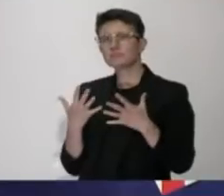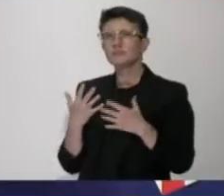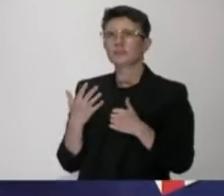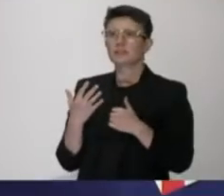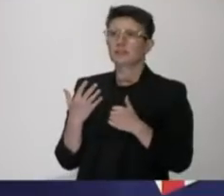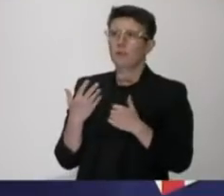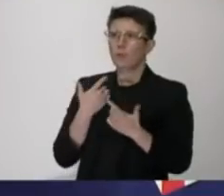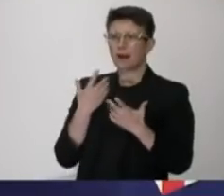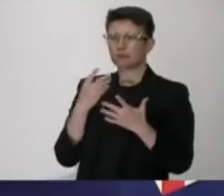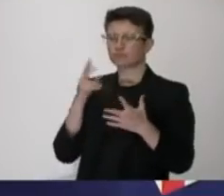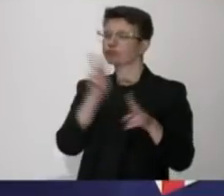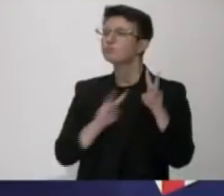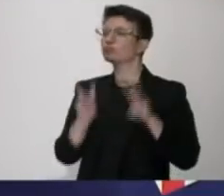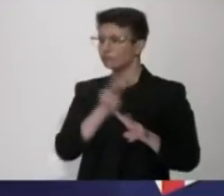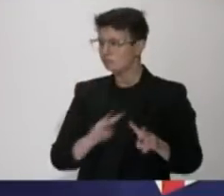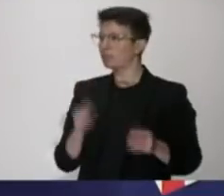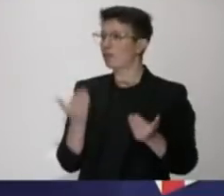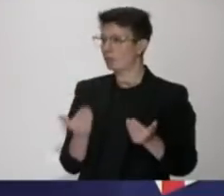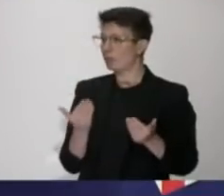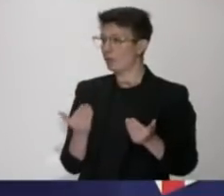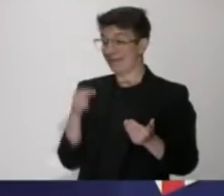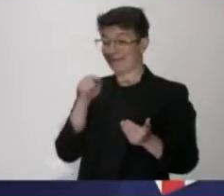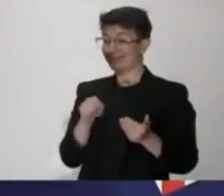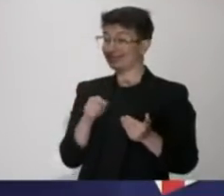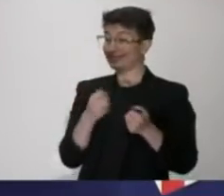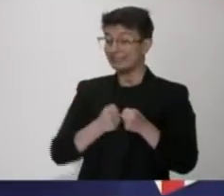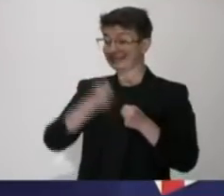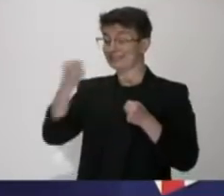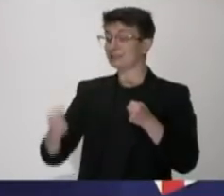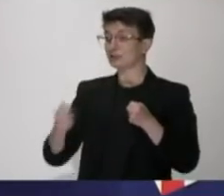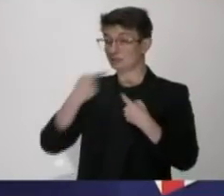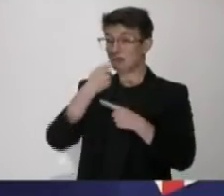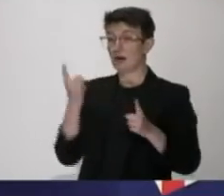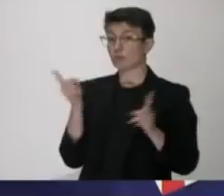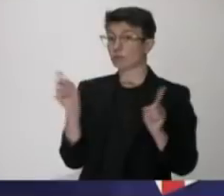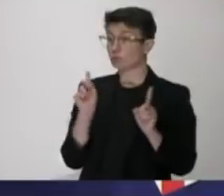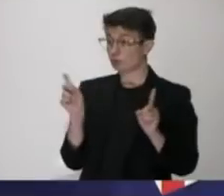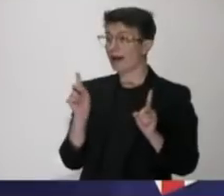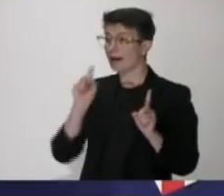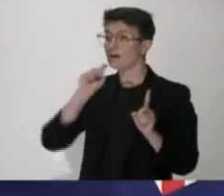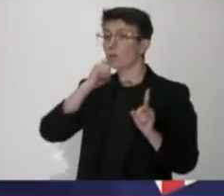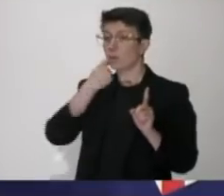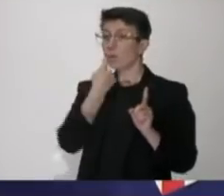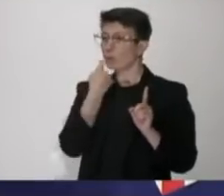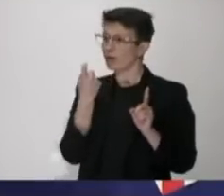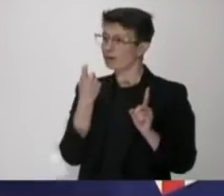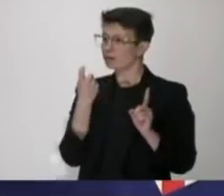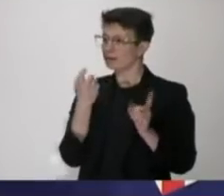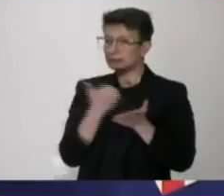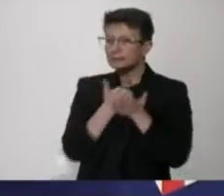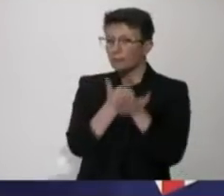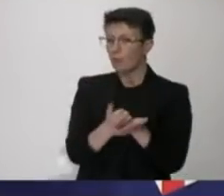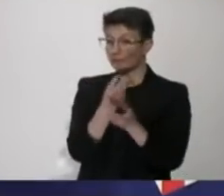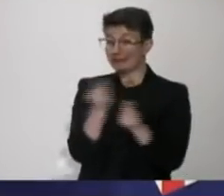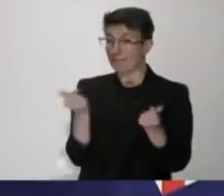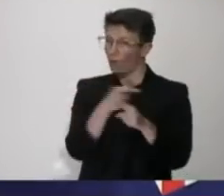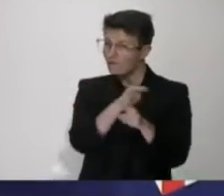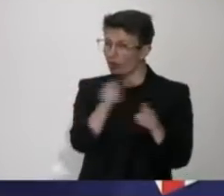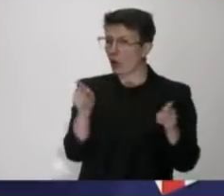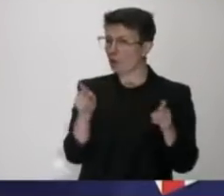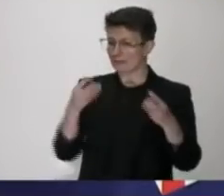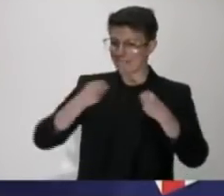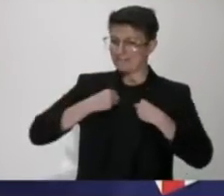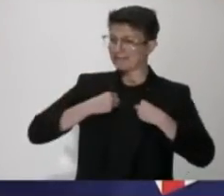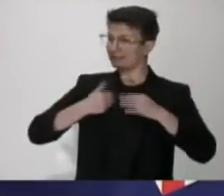that this extension supports some of those sectors which are the reason for that high job loss. So, for instance, hospitality, retail and tourism, because